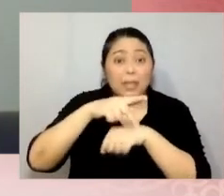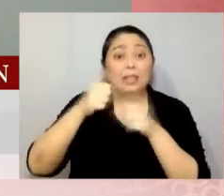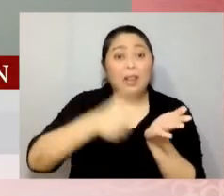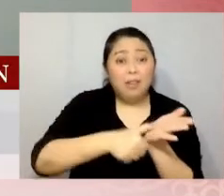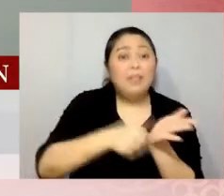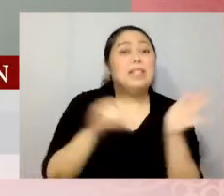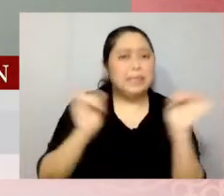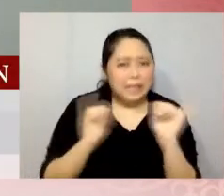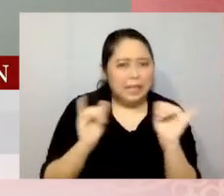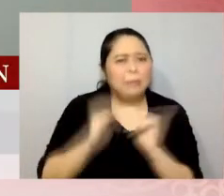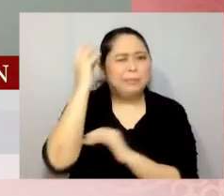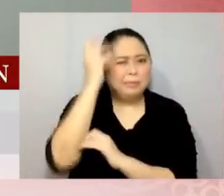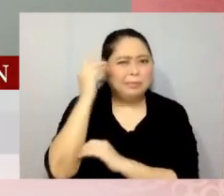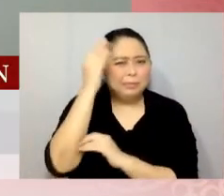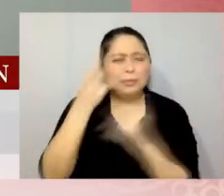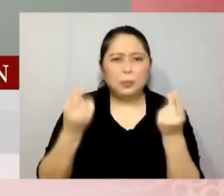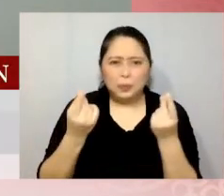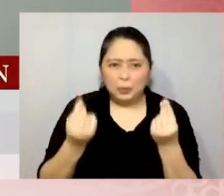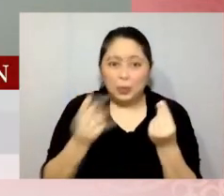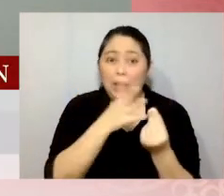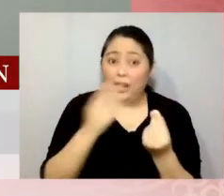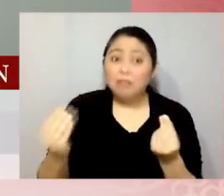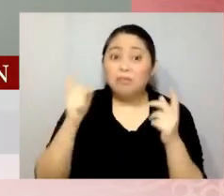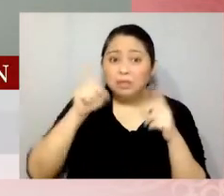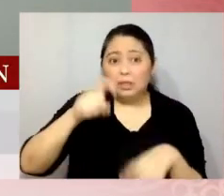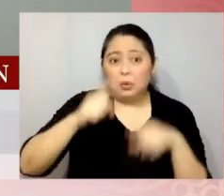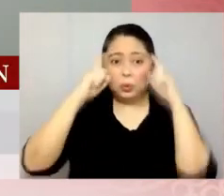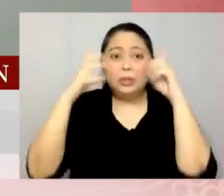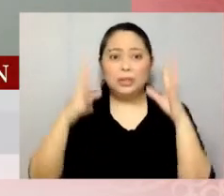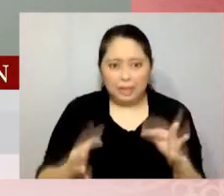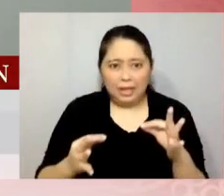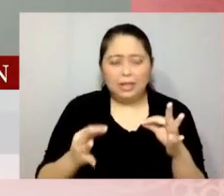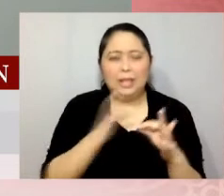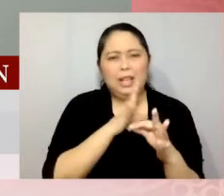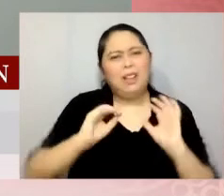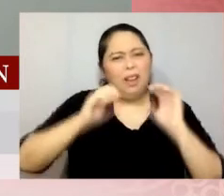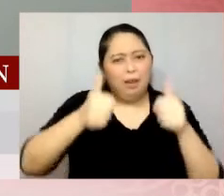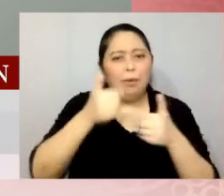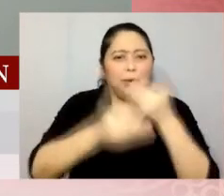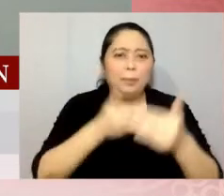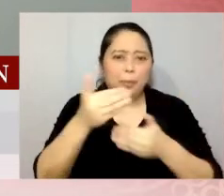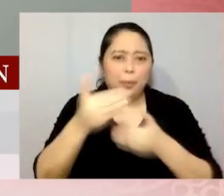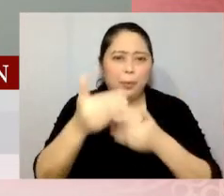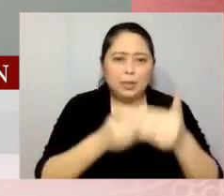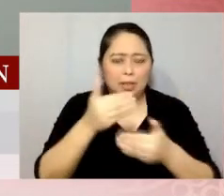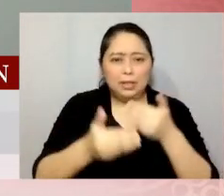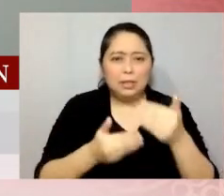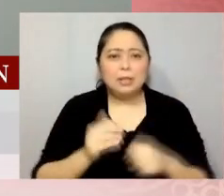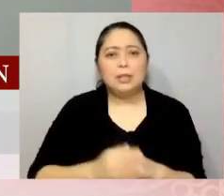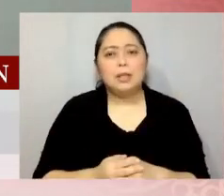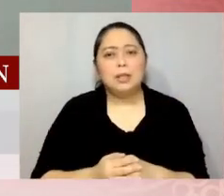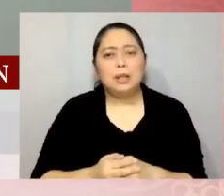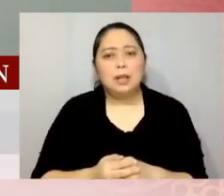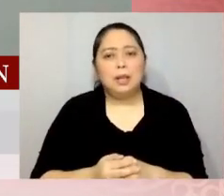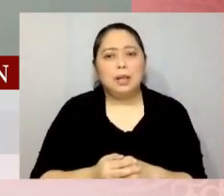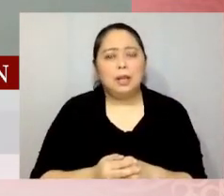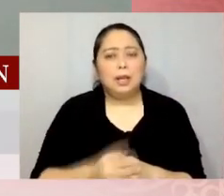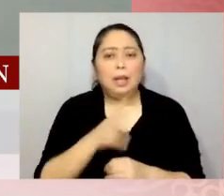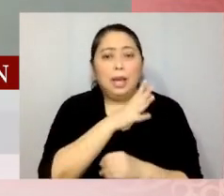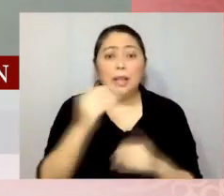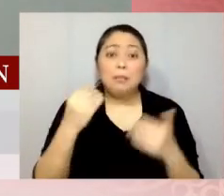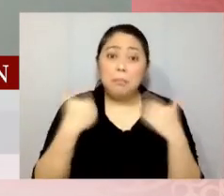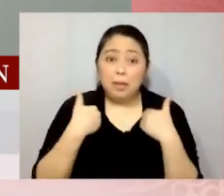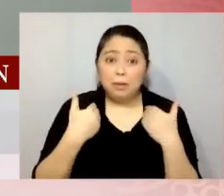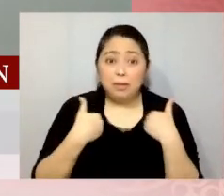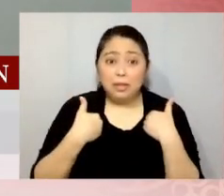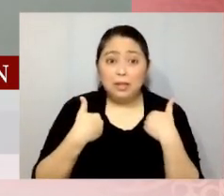who will have to decide, and of course lay down the mechanics. So in order to diffuse, and of course the number